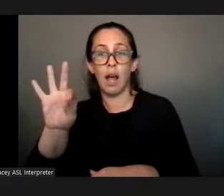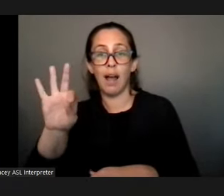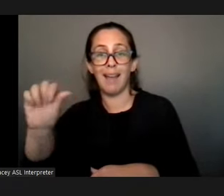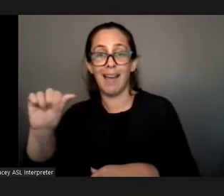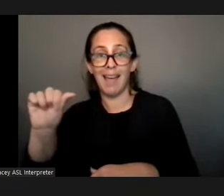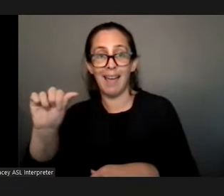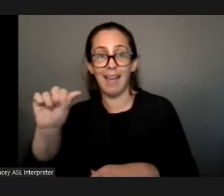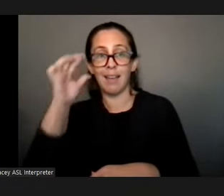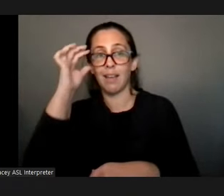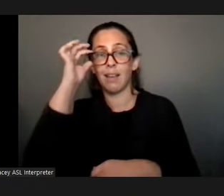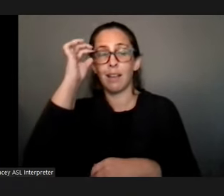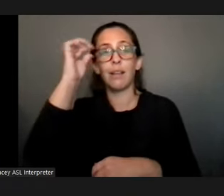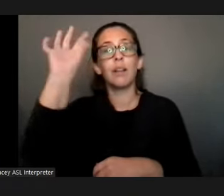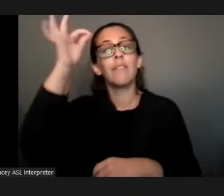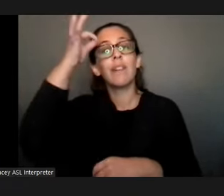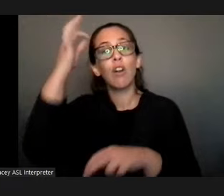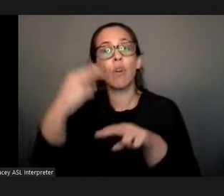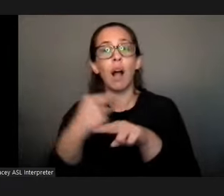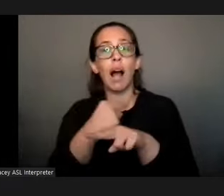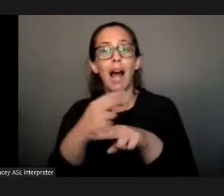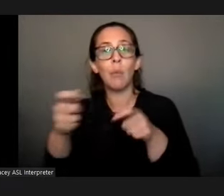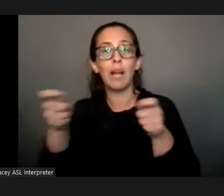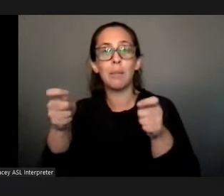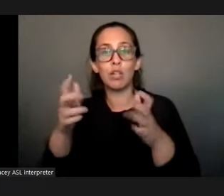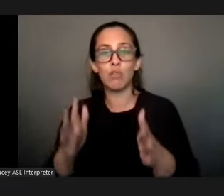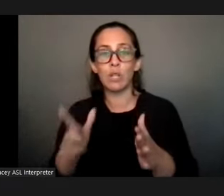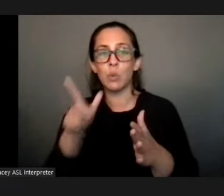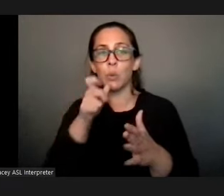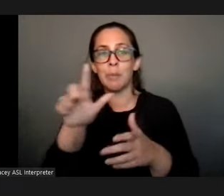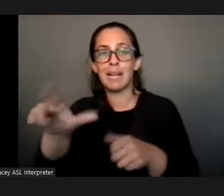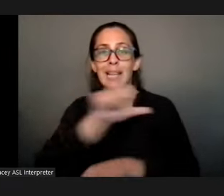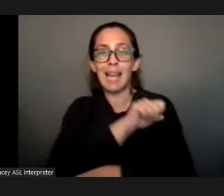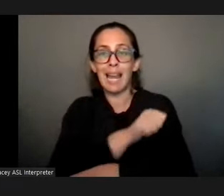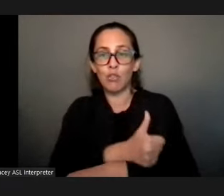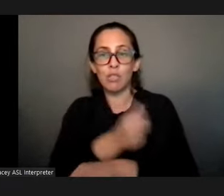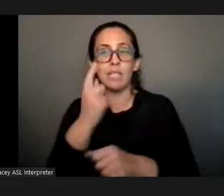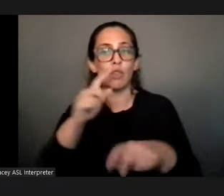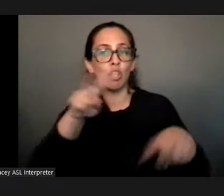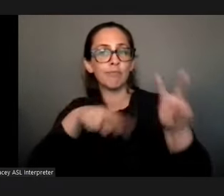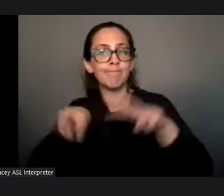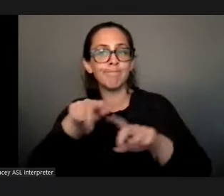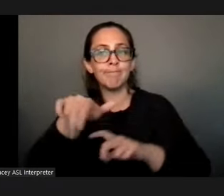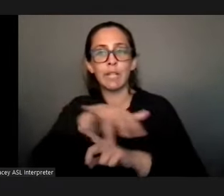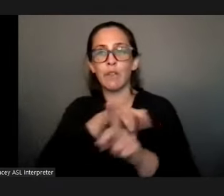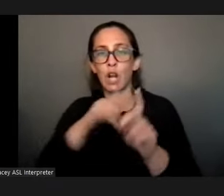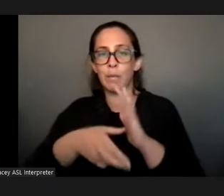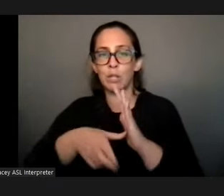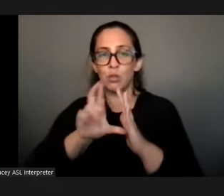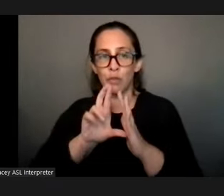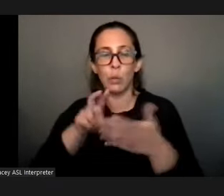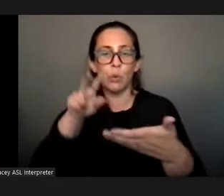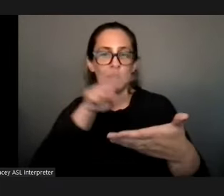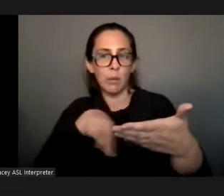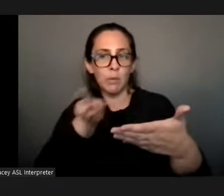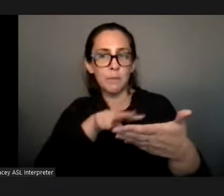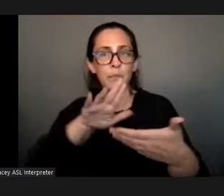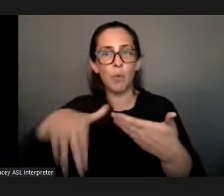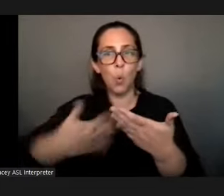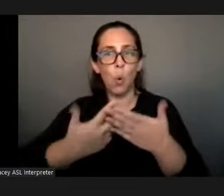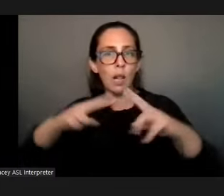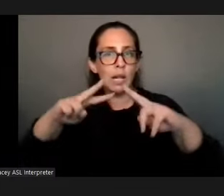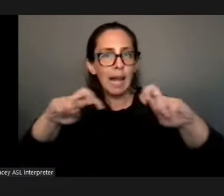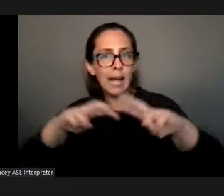Federal Highway Administration will serve as the federal lead agency for the environmental review. They are responsible for reviewing all of our analyses